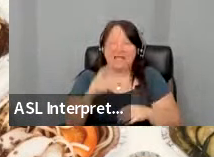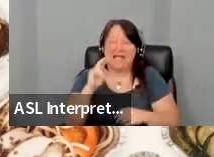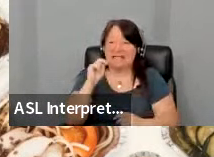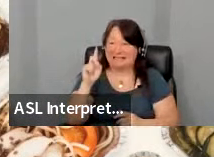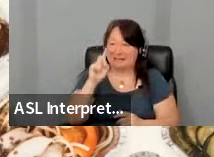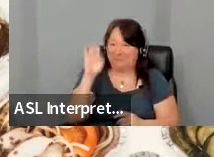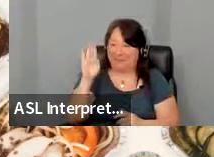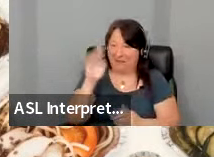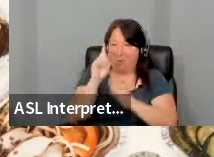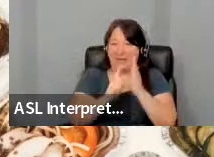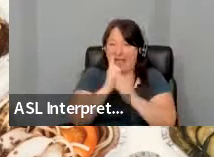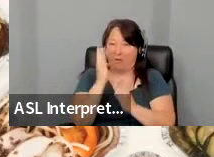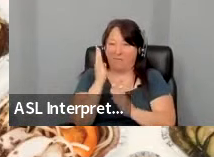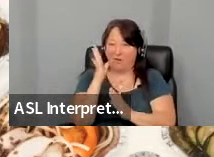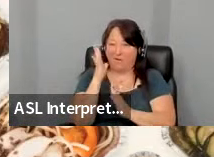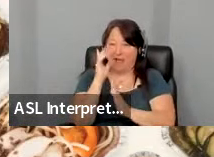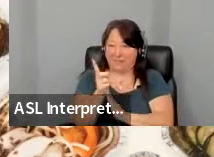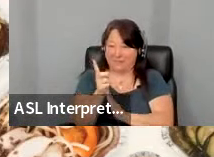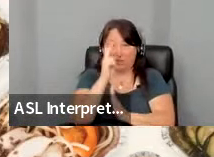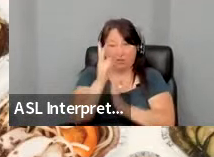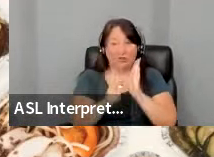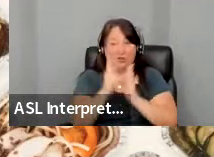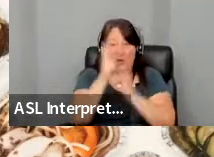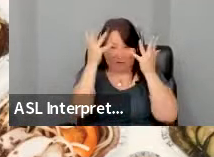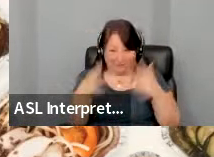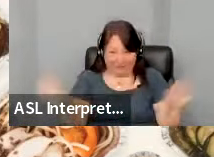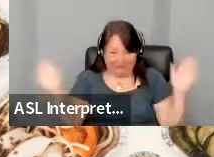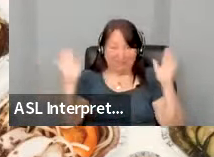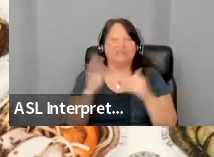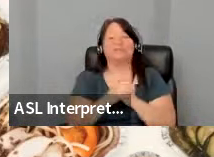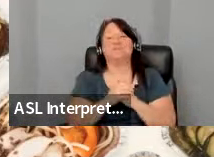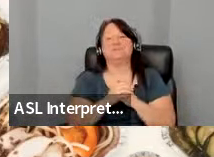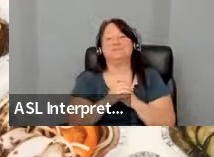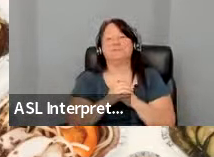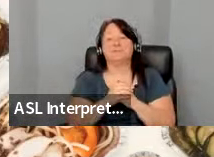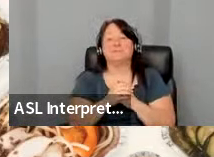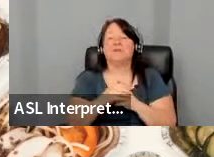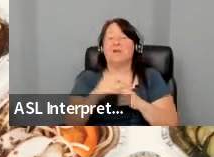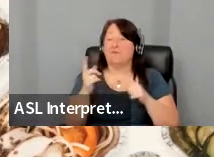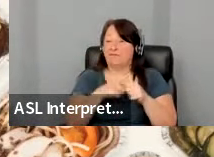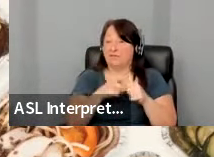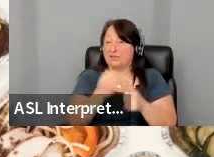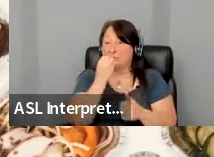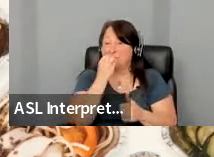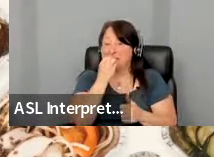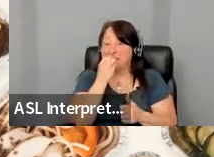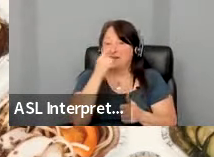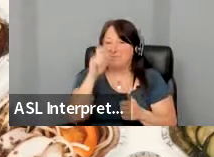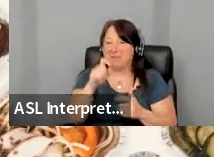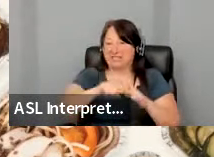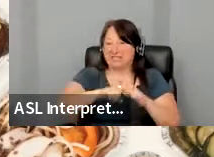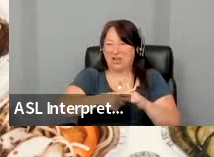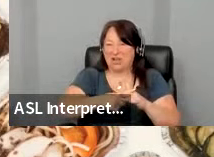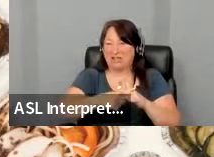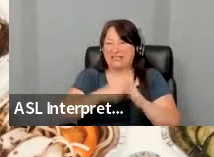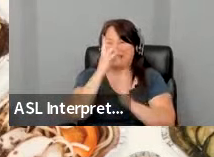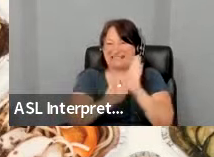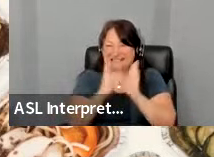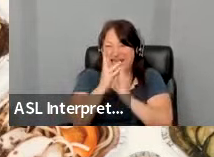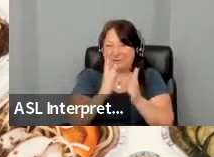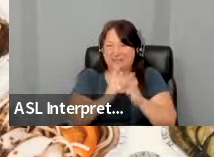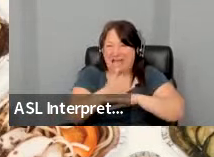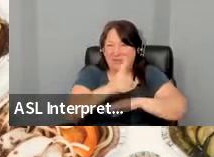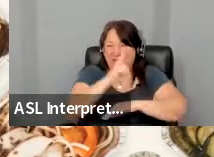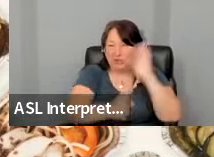your day. It ends right at the 2-hour mark. Your first meal doesn't have to happen until 6 hours from that 2-hour mark, meaning your meal could